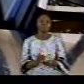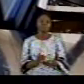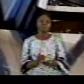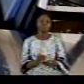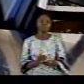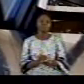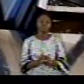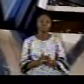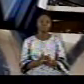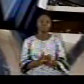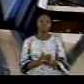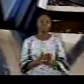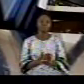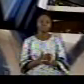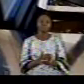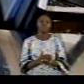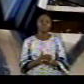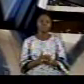we wait upon you.